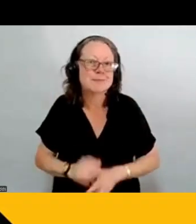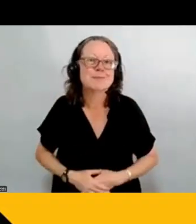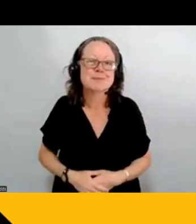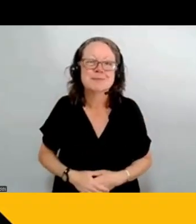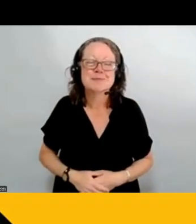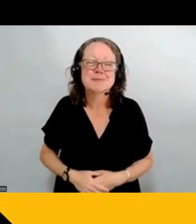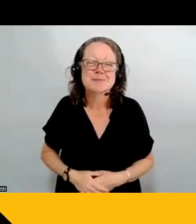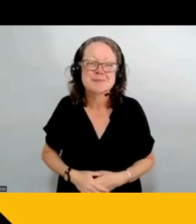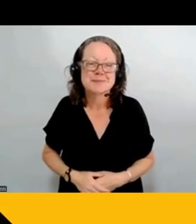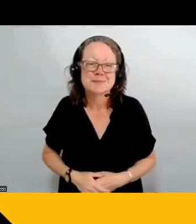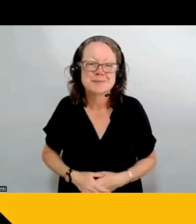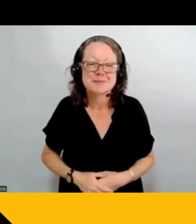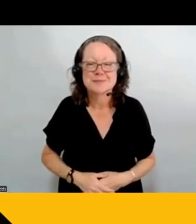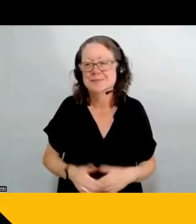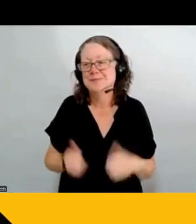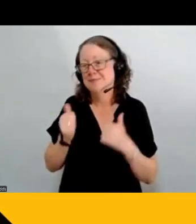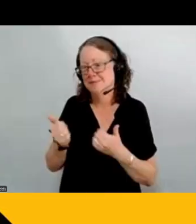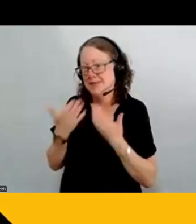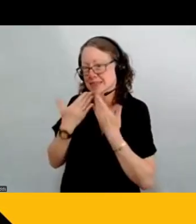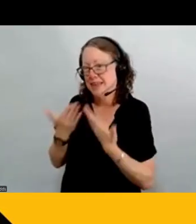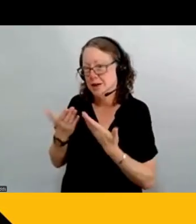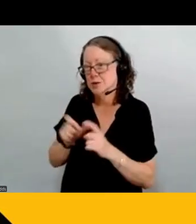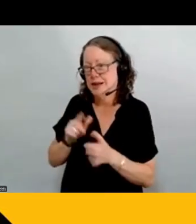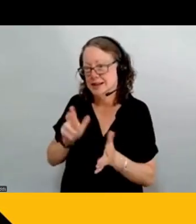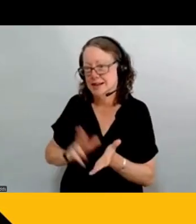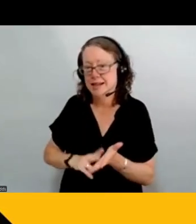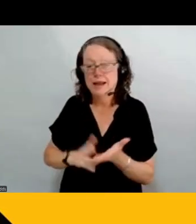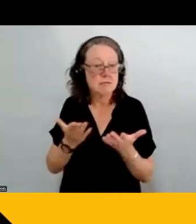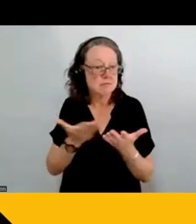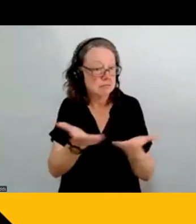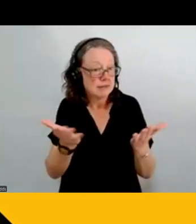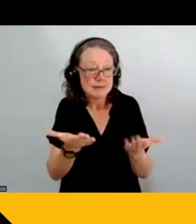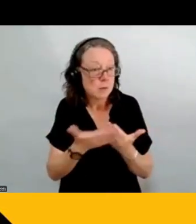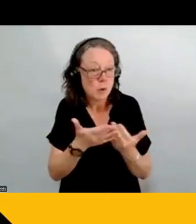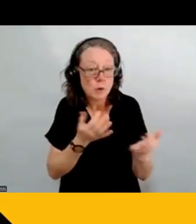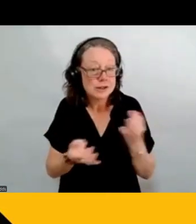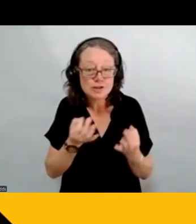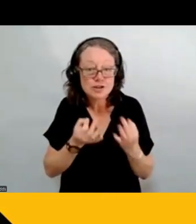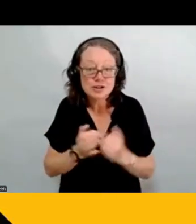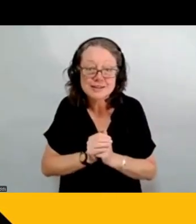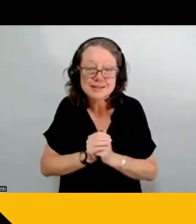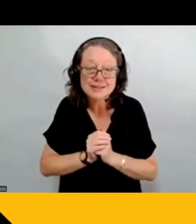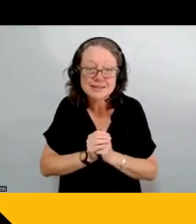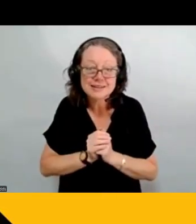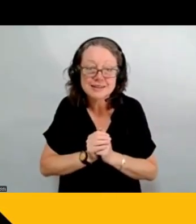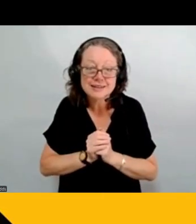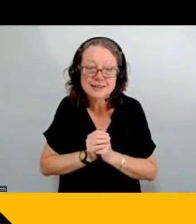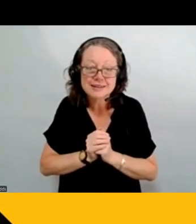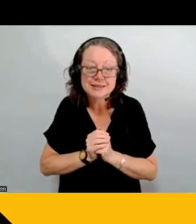Thanks. Thank you, Daniel. Does anyone else have any questions for Daniel before